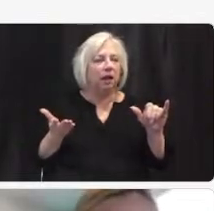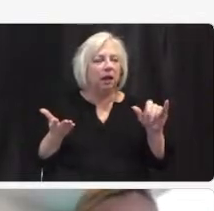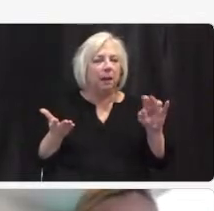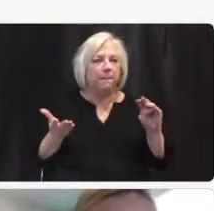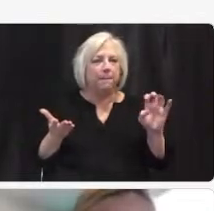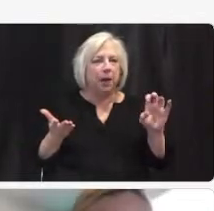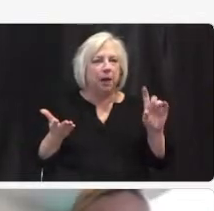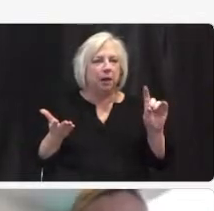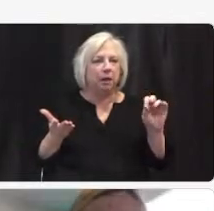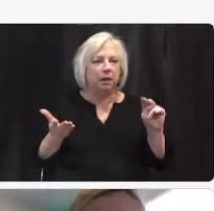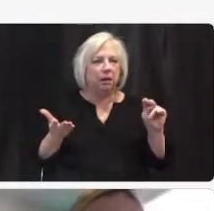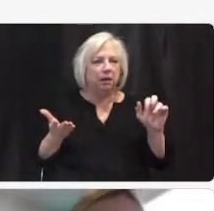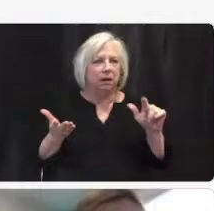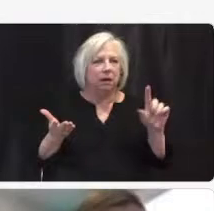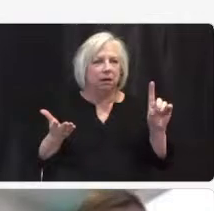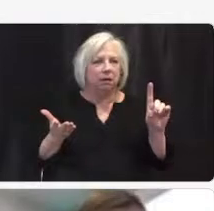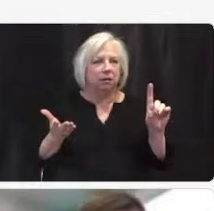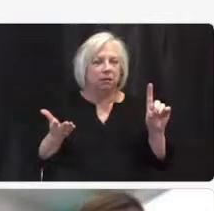McDonald.